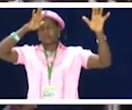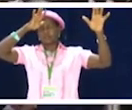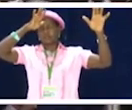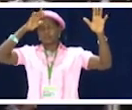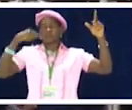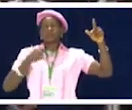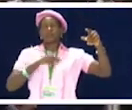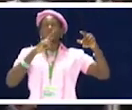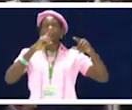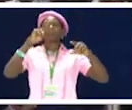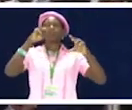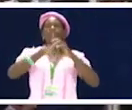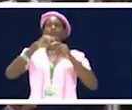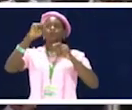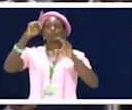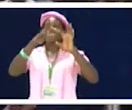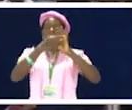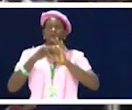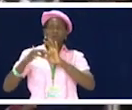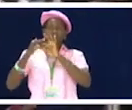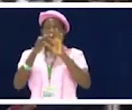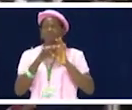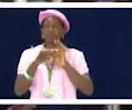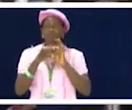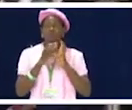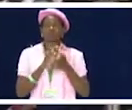we are in one accord.